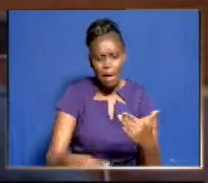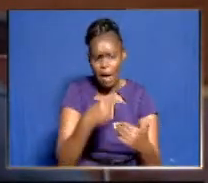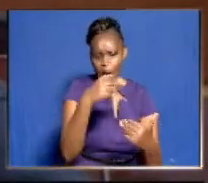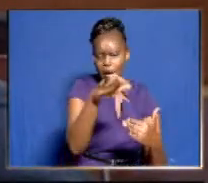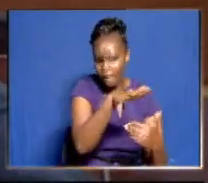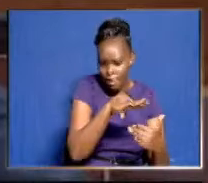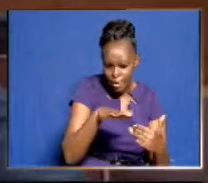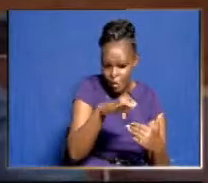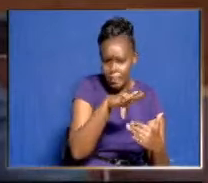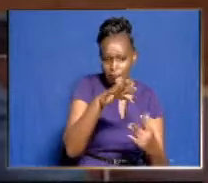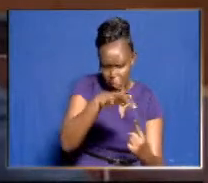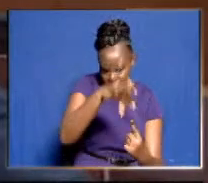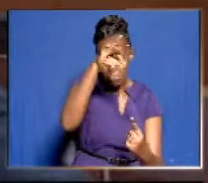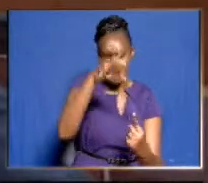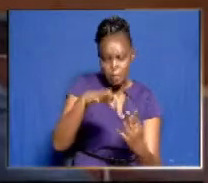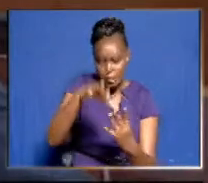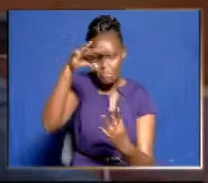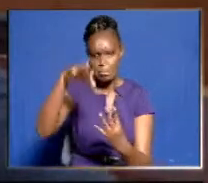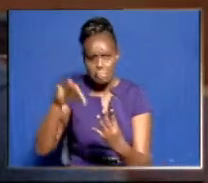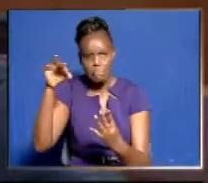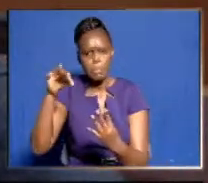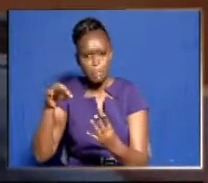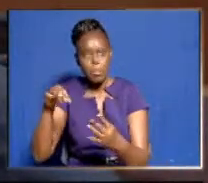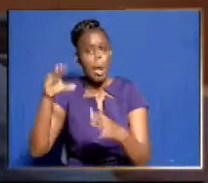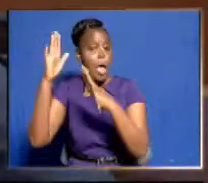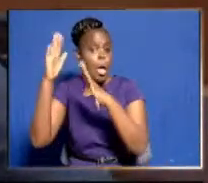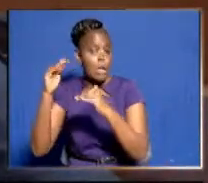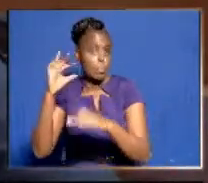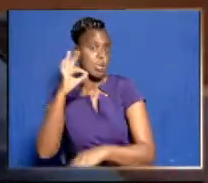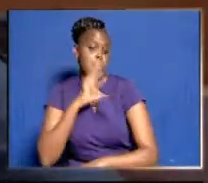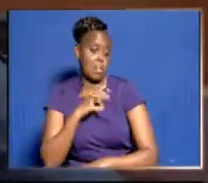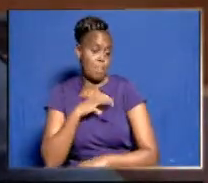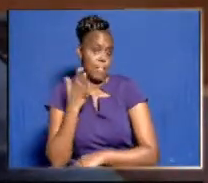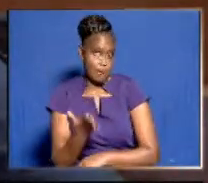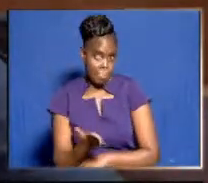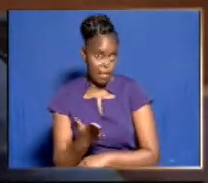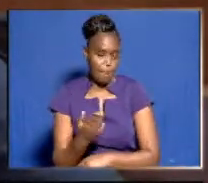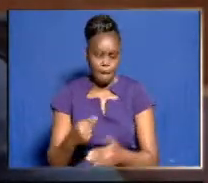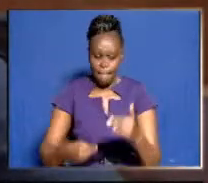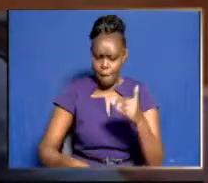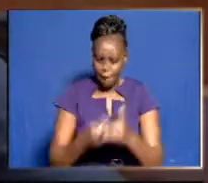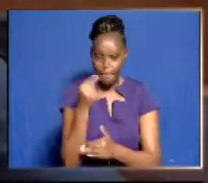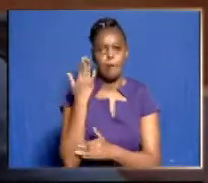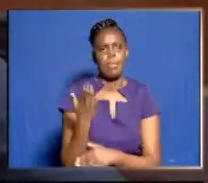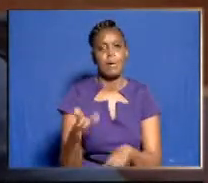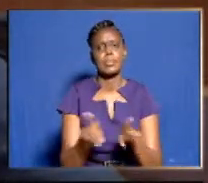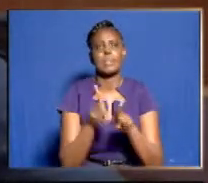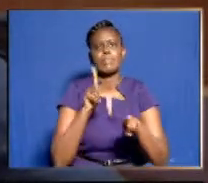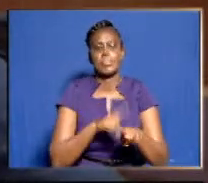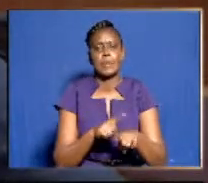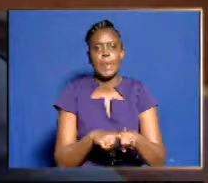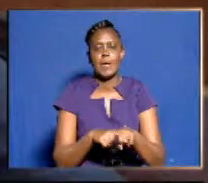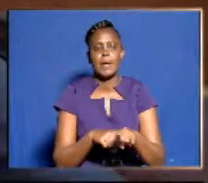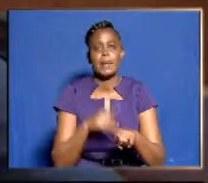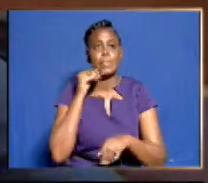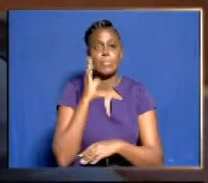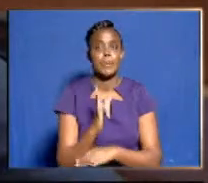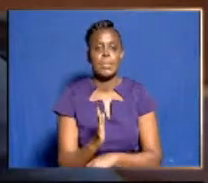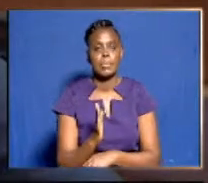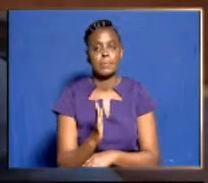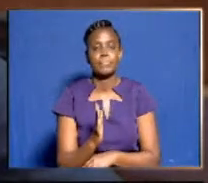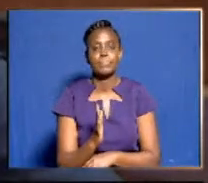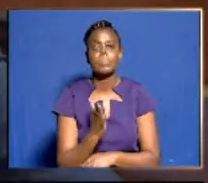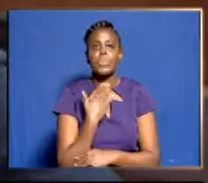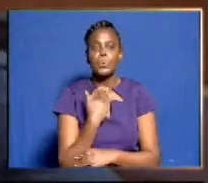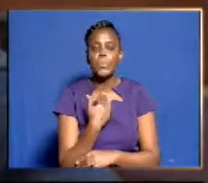areas where the expected returns, Honorable Speaker, are also very high. So, Honorable Speaker, I